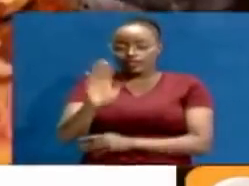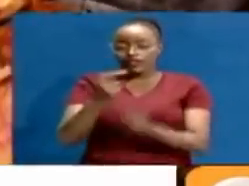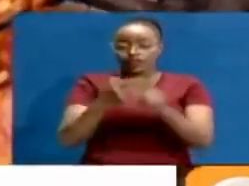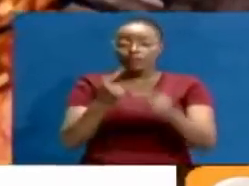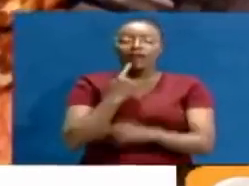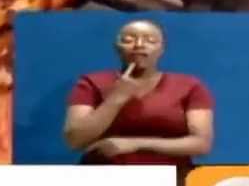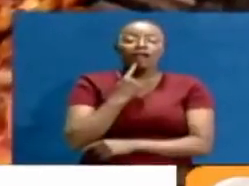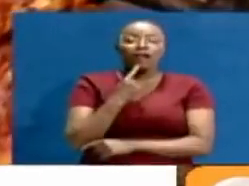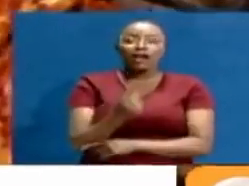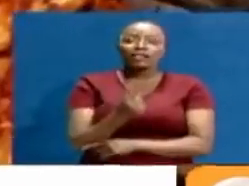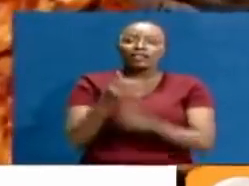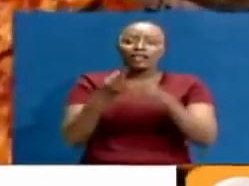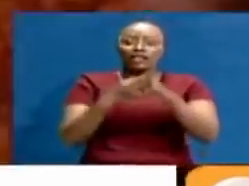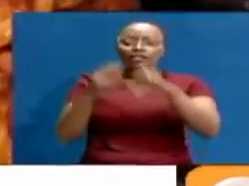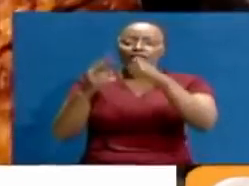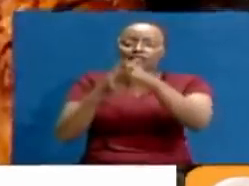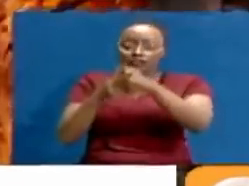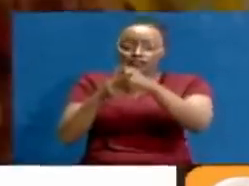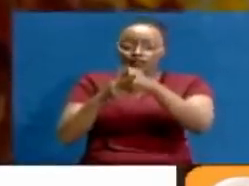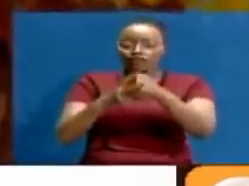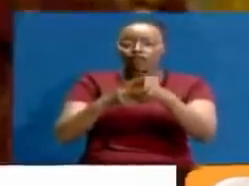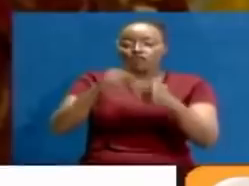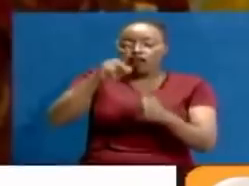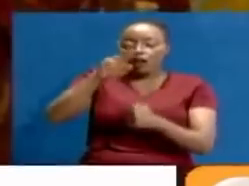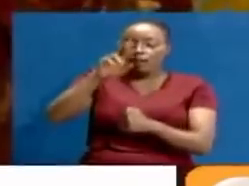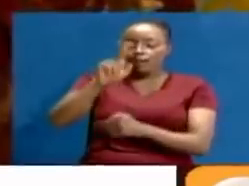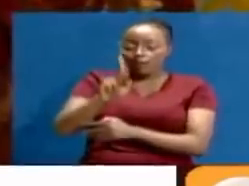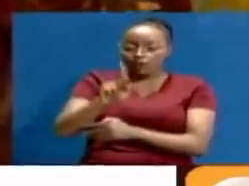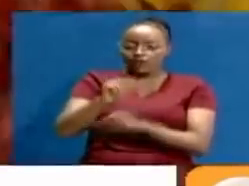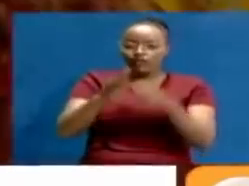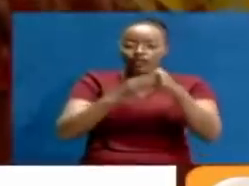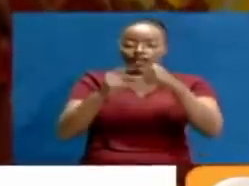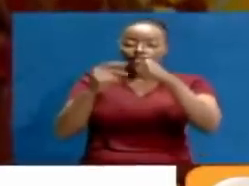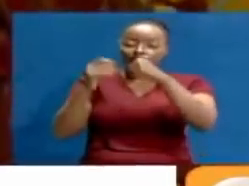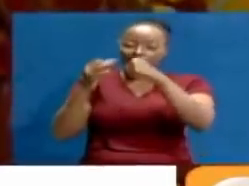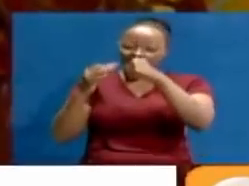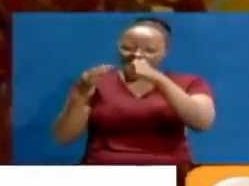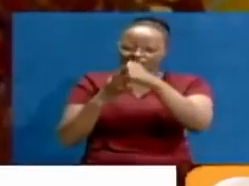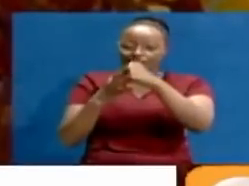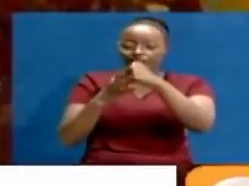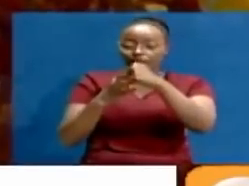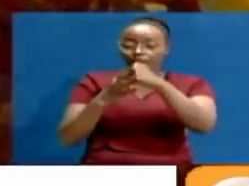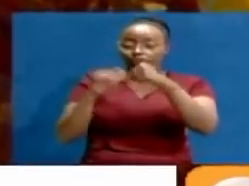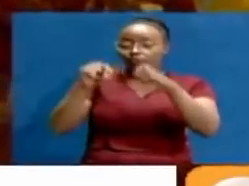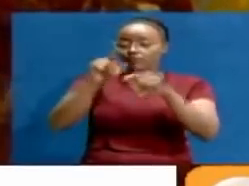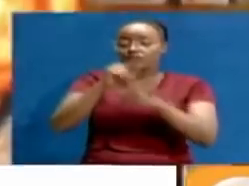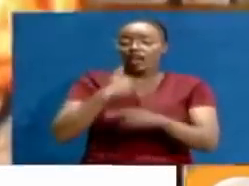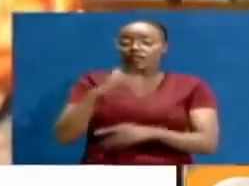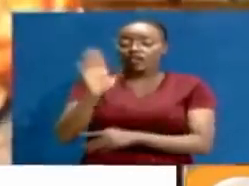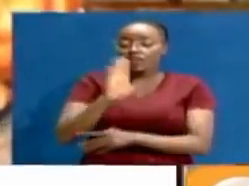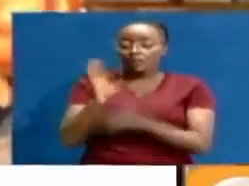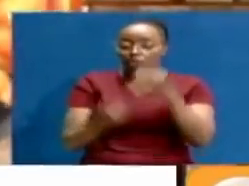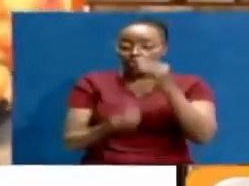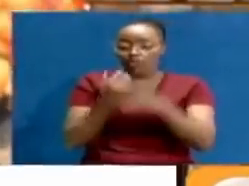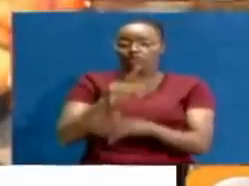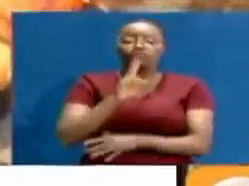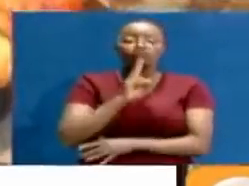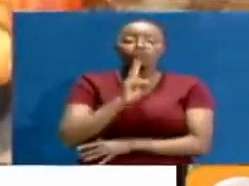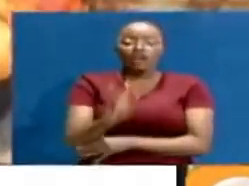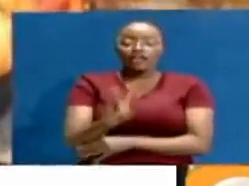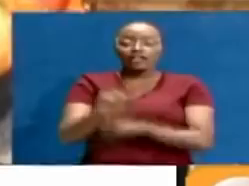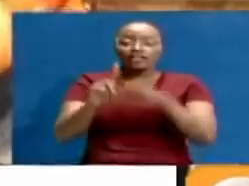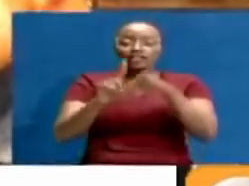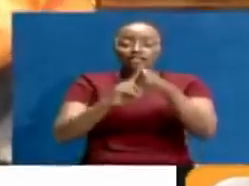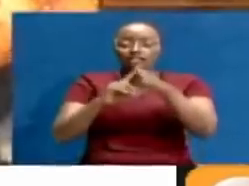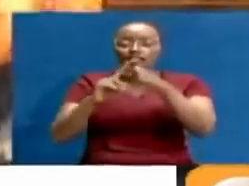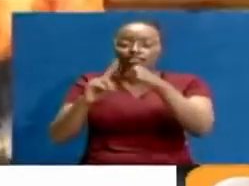of the 187 pork samples, 98.4% had bacterial growth. In